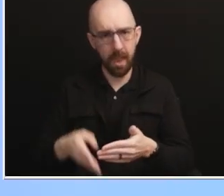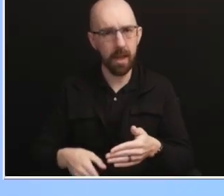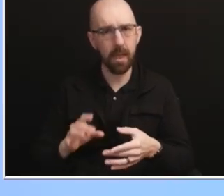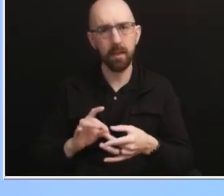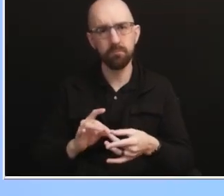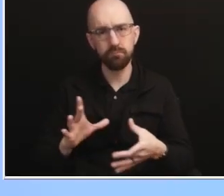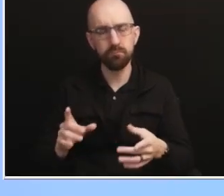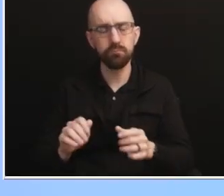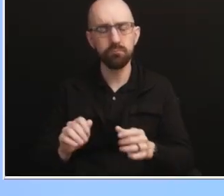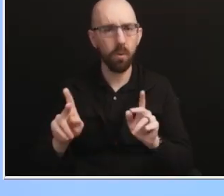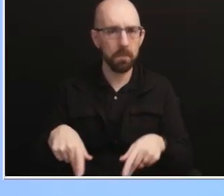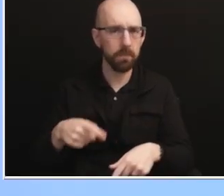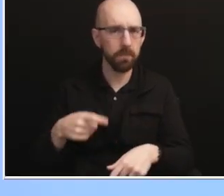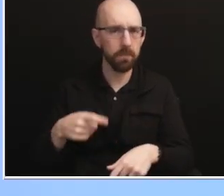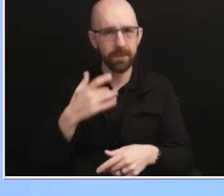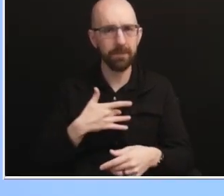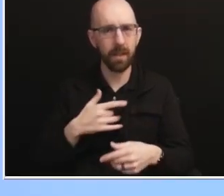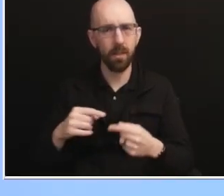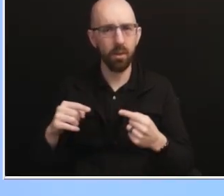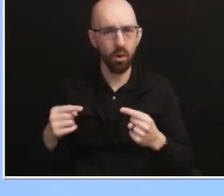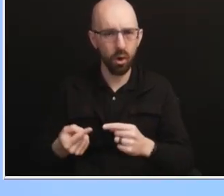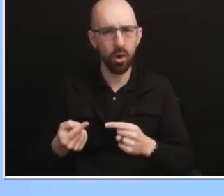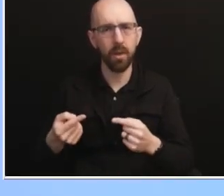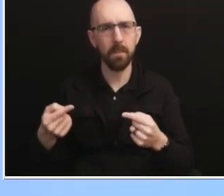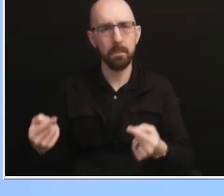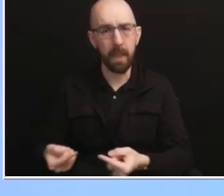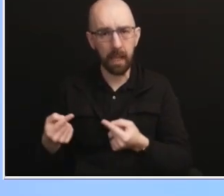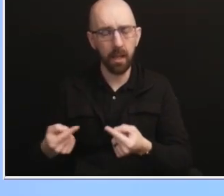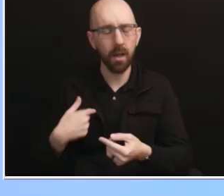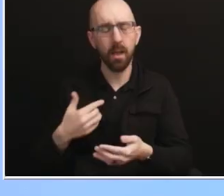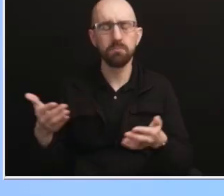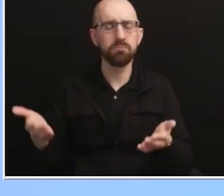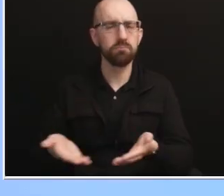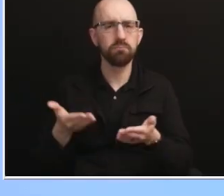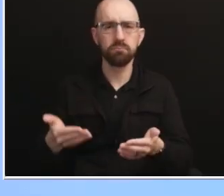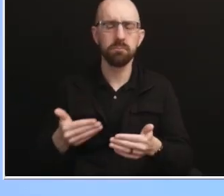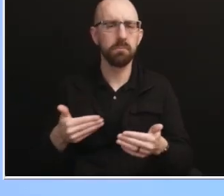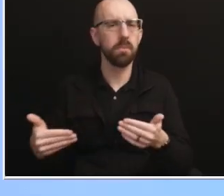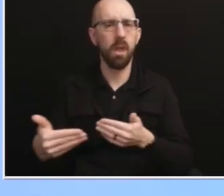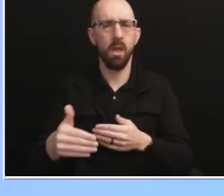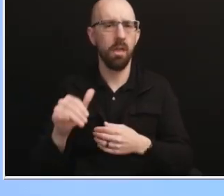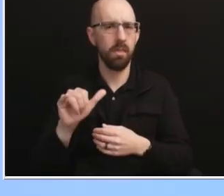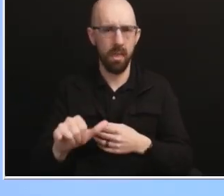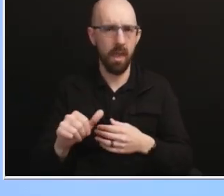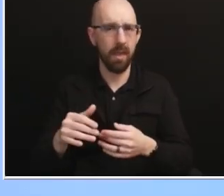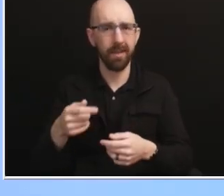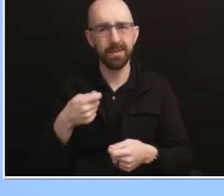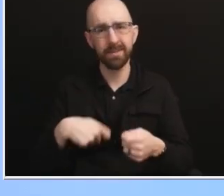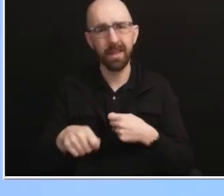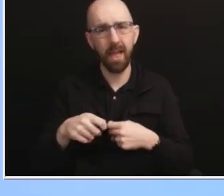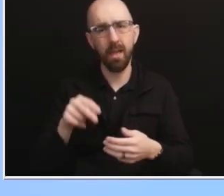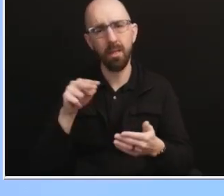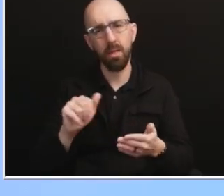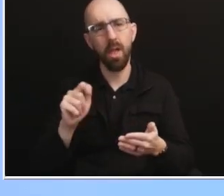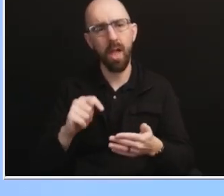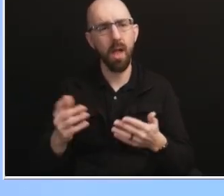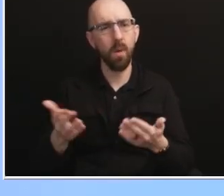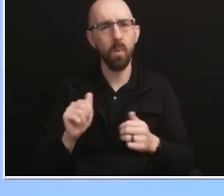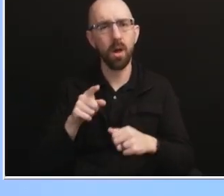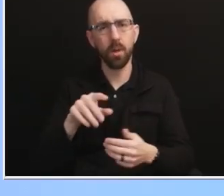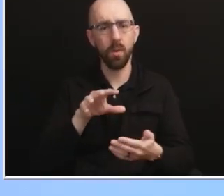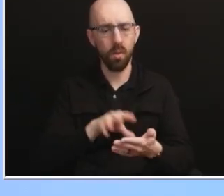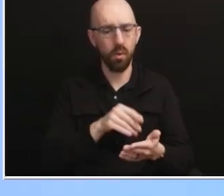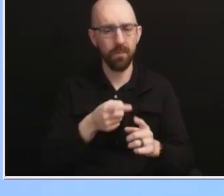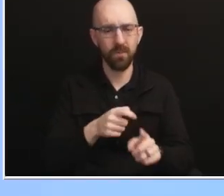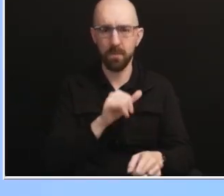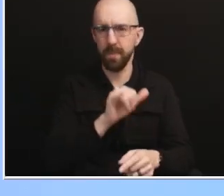you're feeling hurt and pain, I encourage you to try to move beyond that. And instead, let's look at what can you learn from this